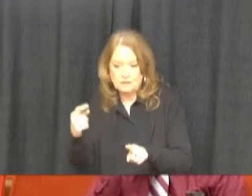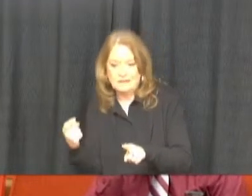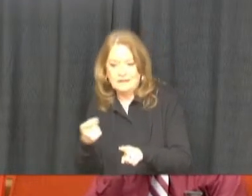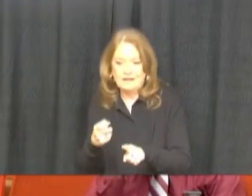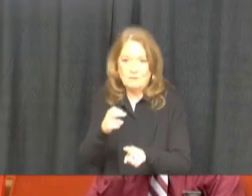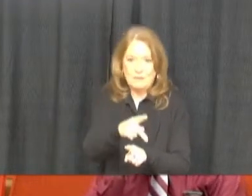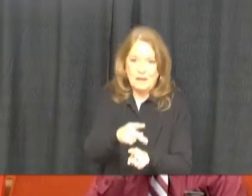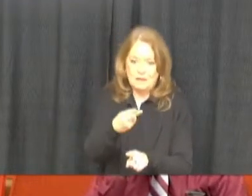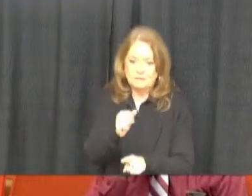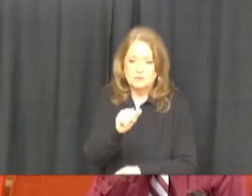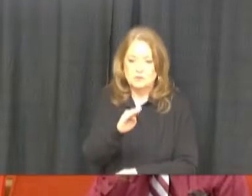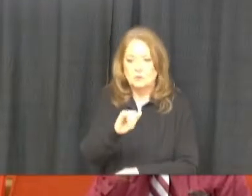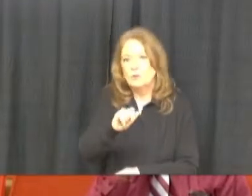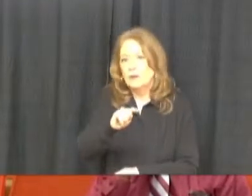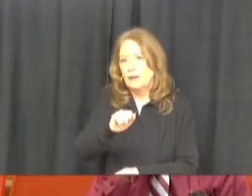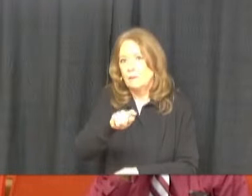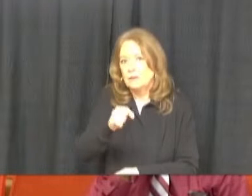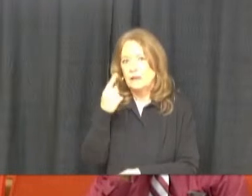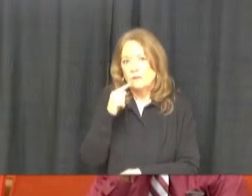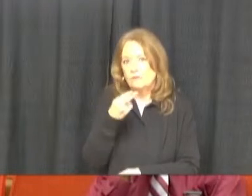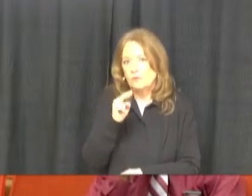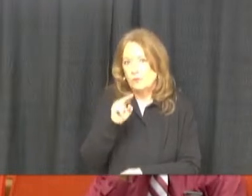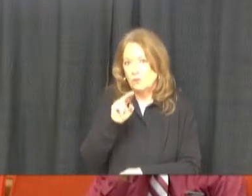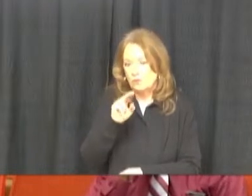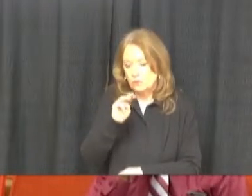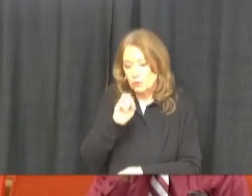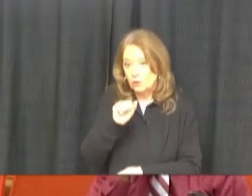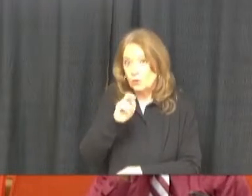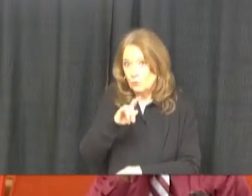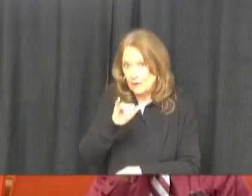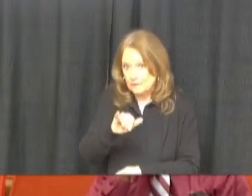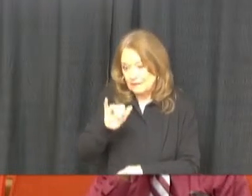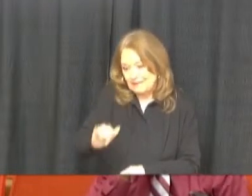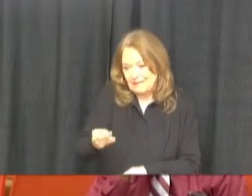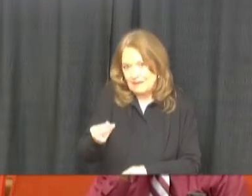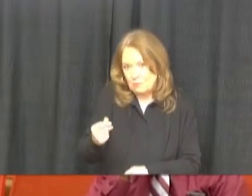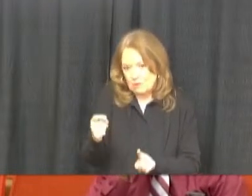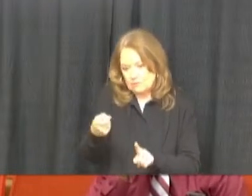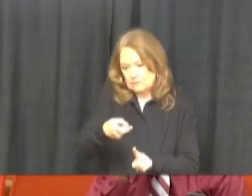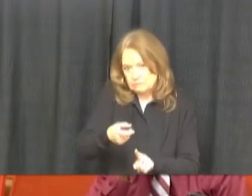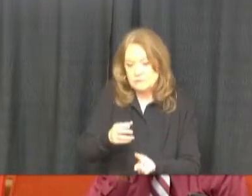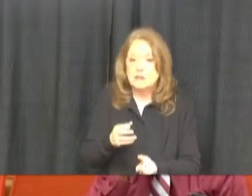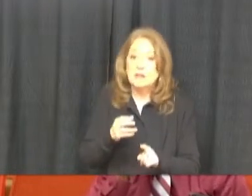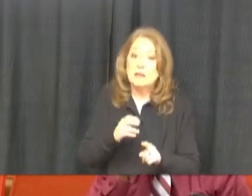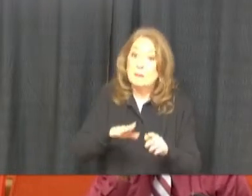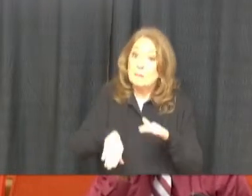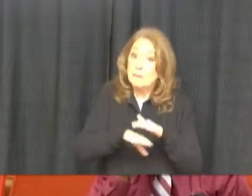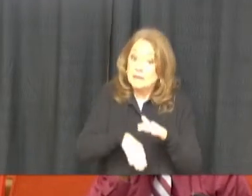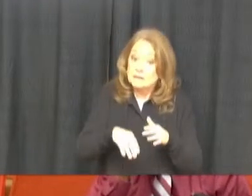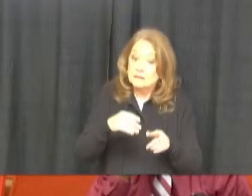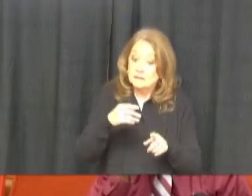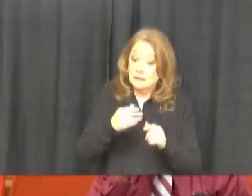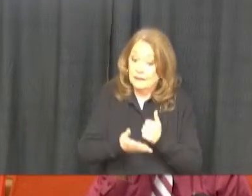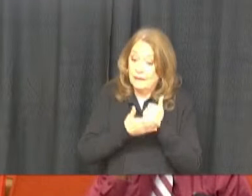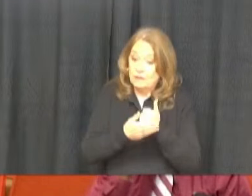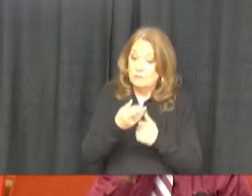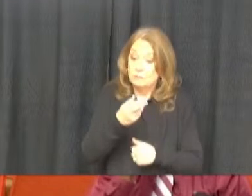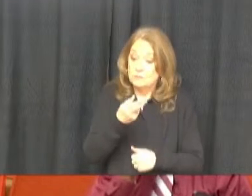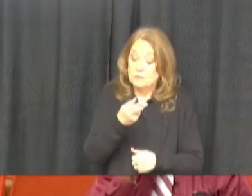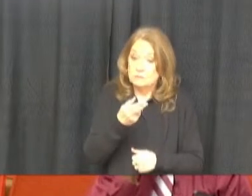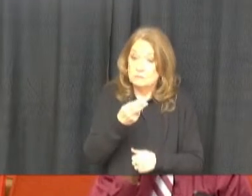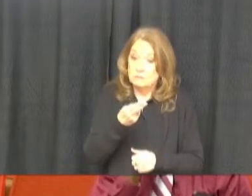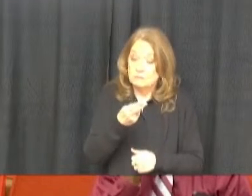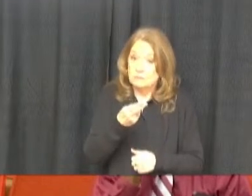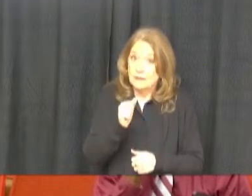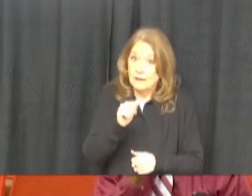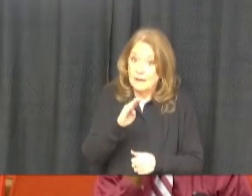to Habitat for Humanity their half width of that property. Basically, what this does for Habitat for Humanity, instead